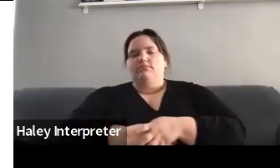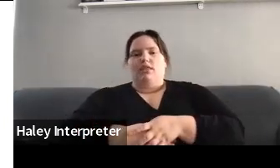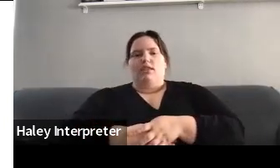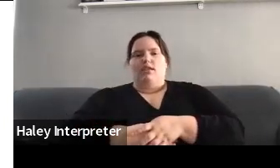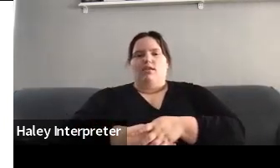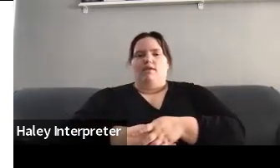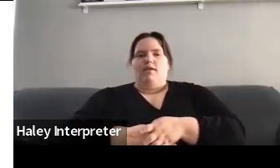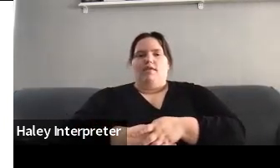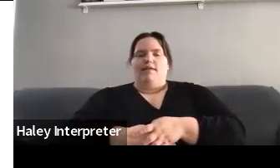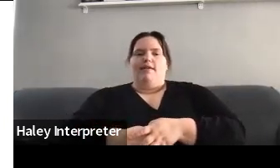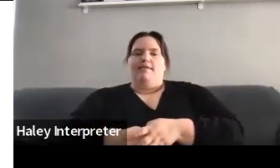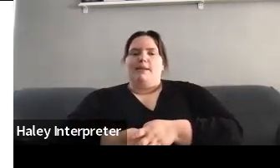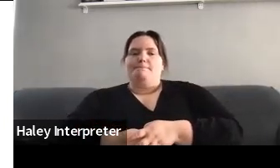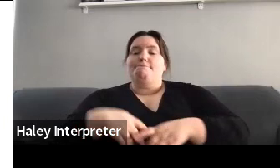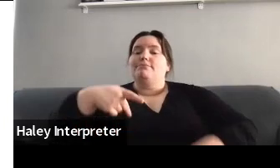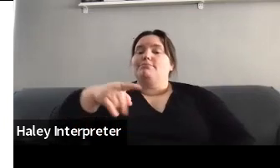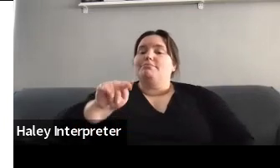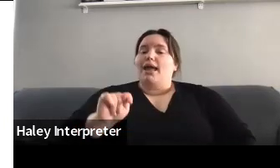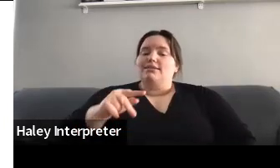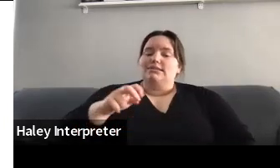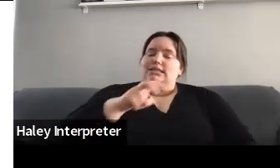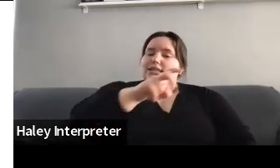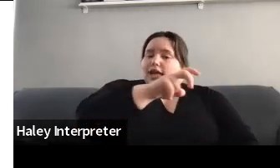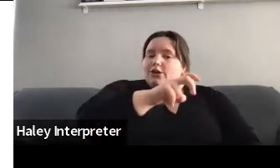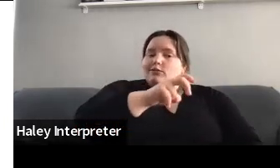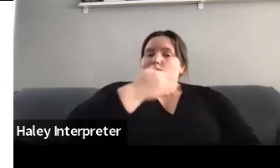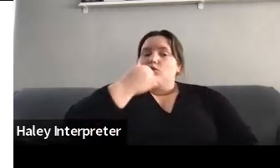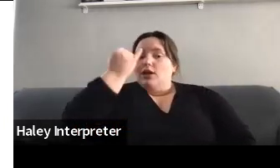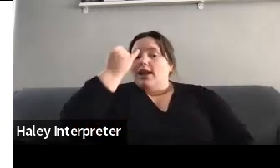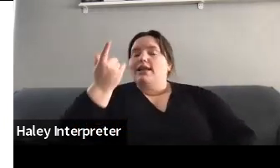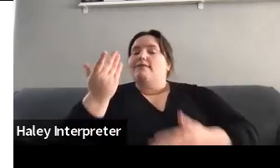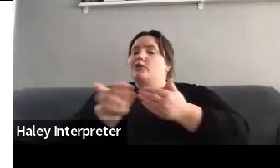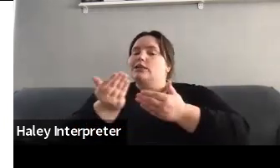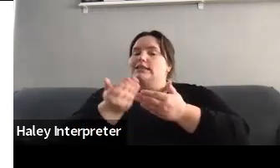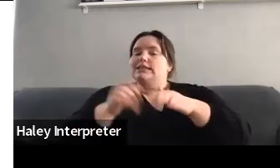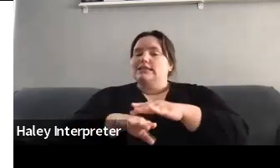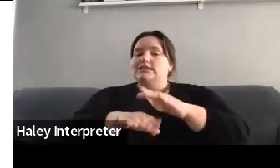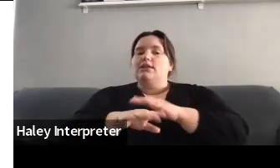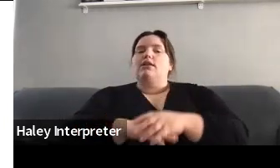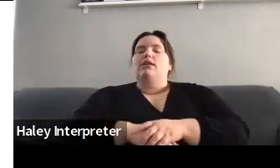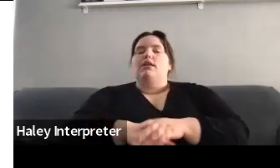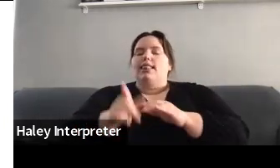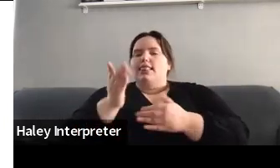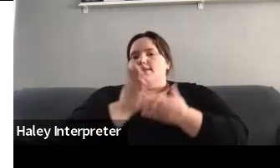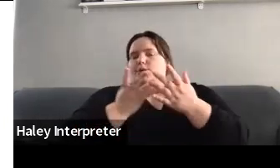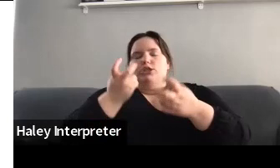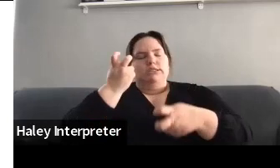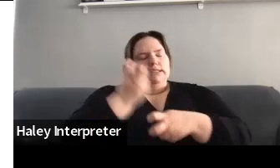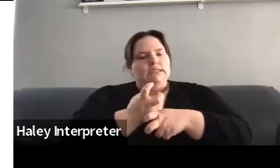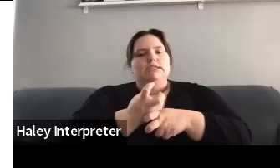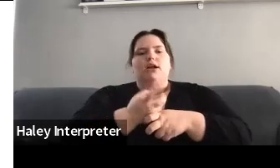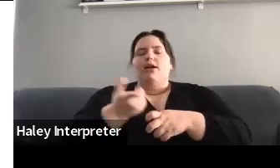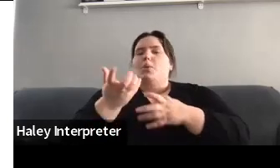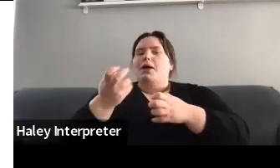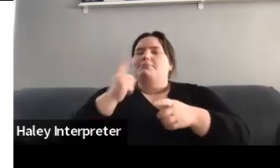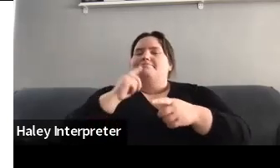be a good idea for easier access. And then, since this part can be really difficult, I just wanted to